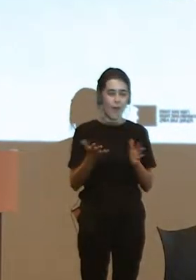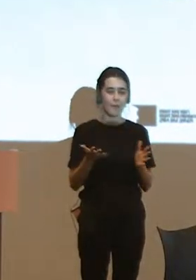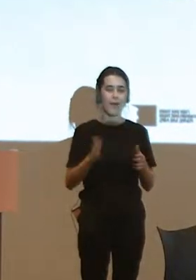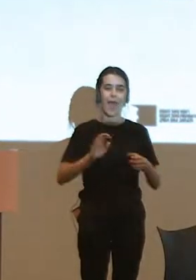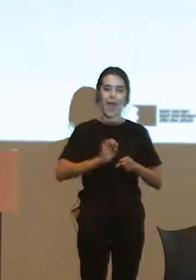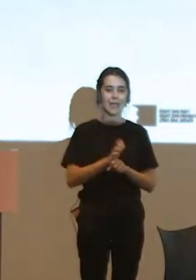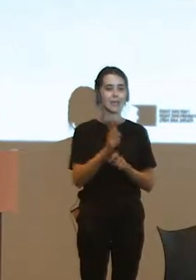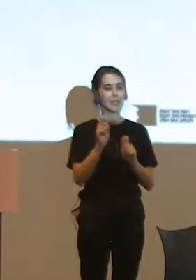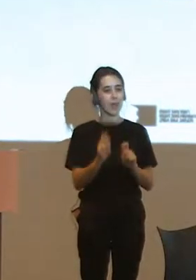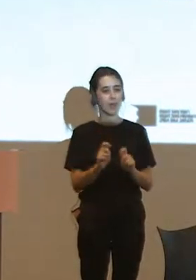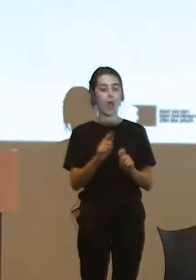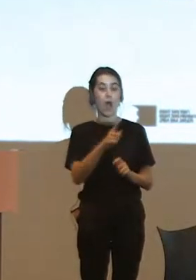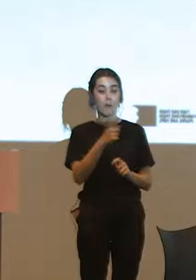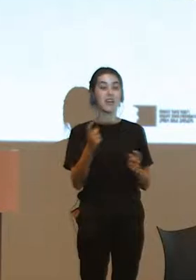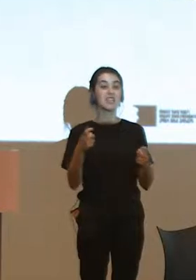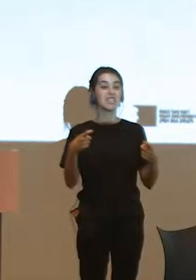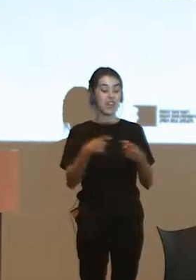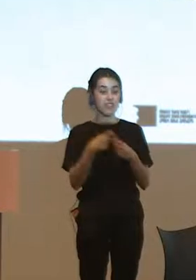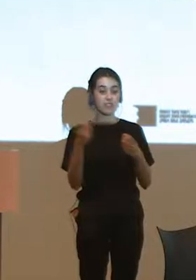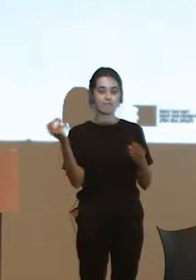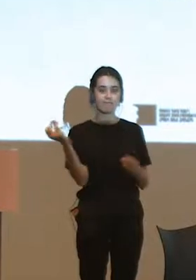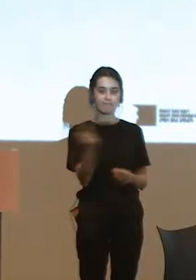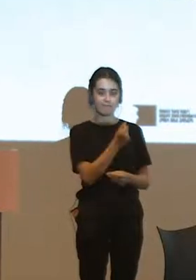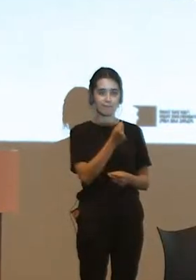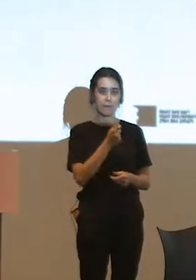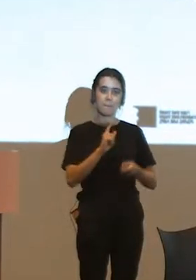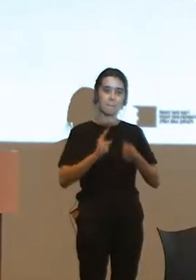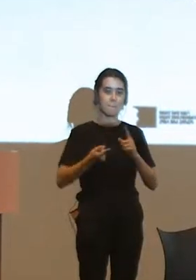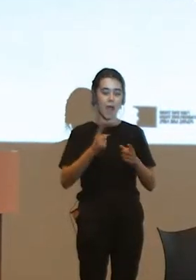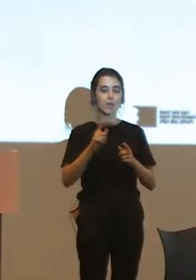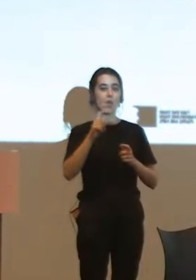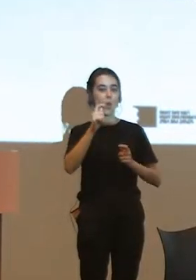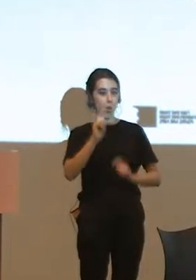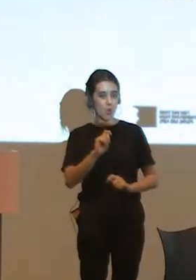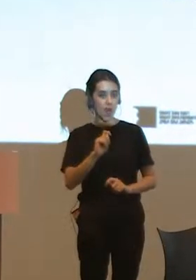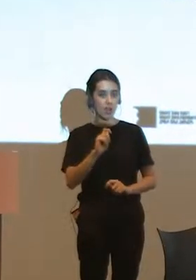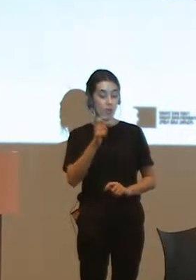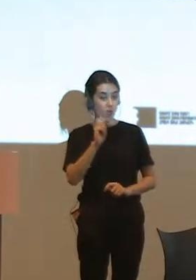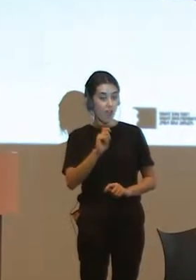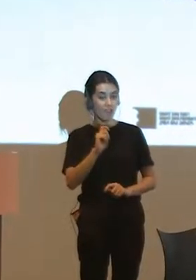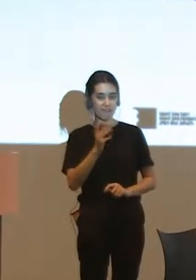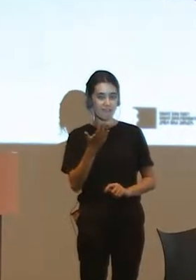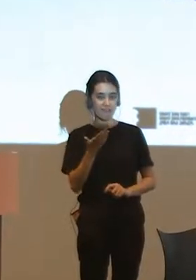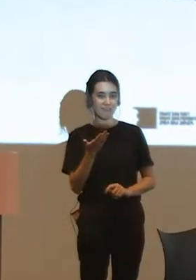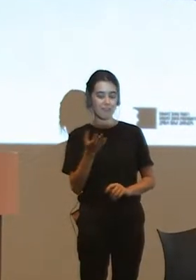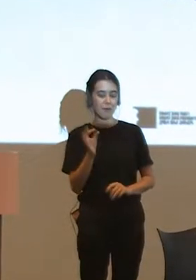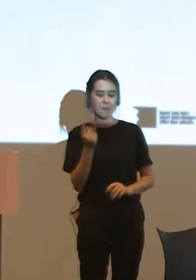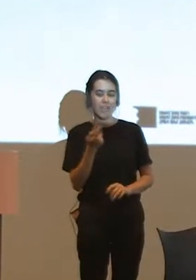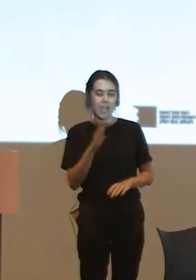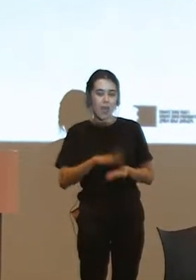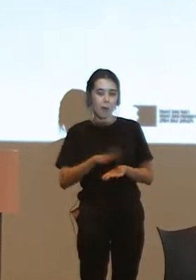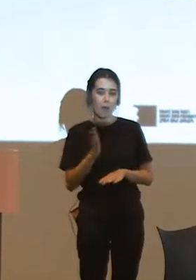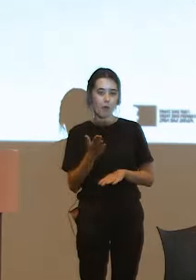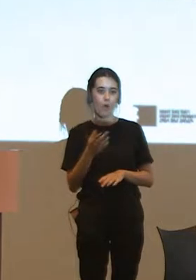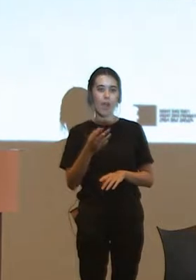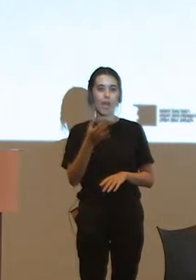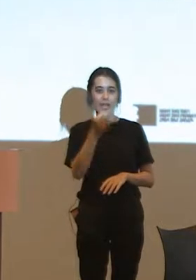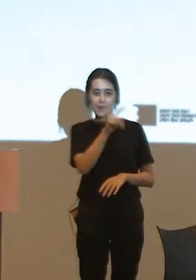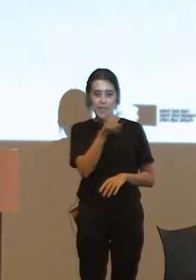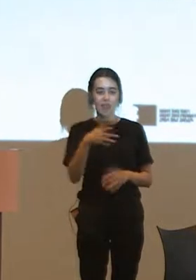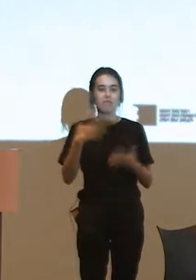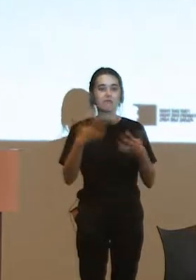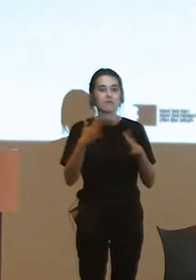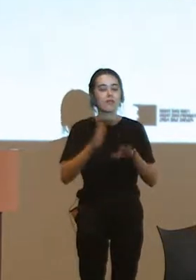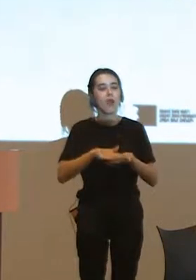and there are answers of course to this um of course many of them are inherently racist but the